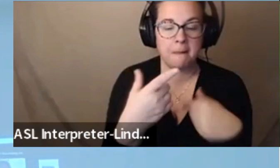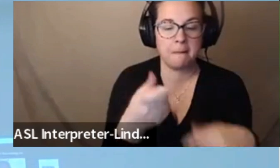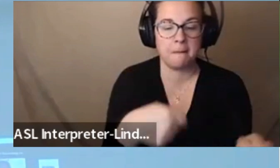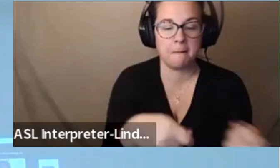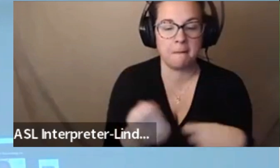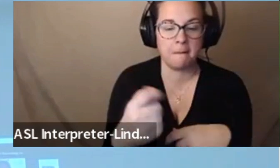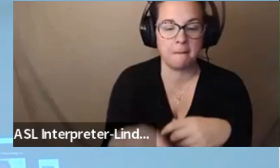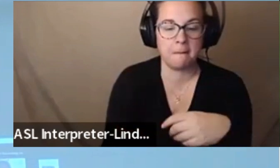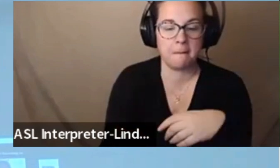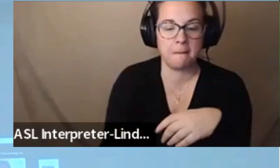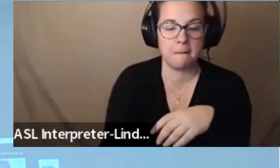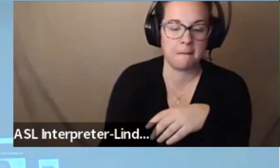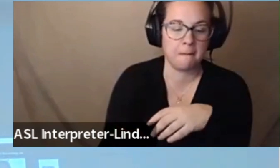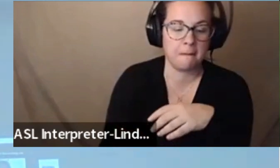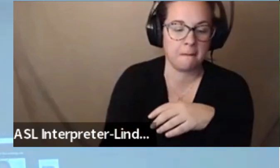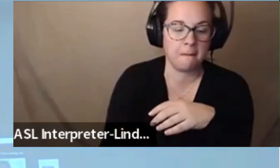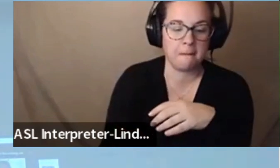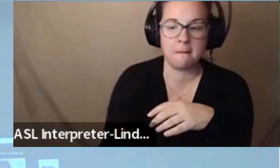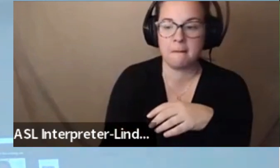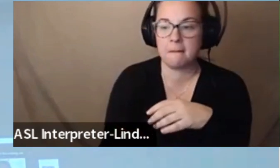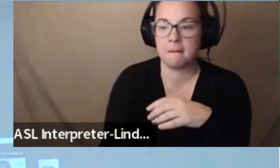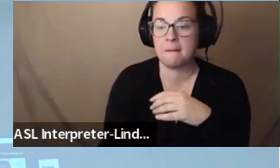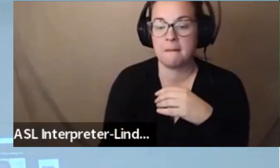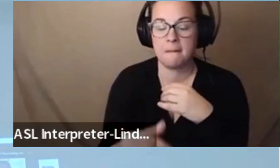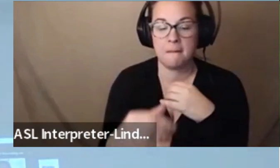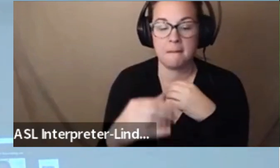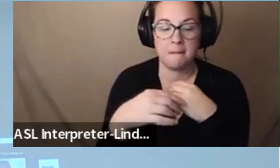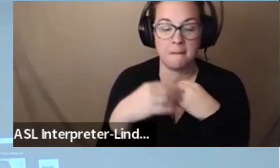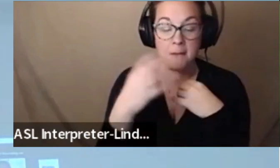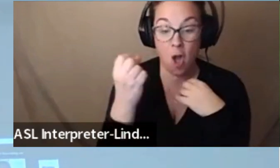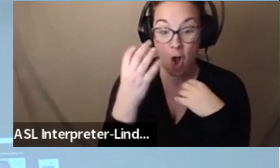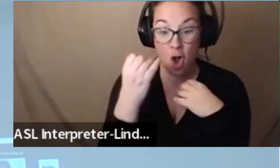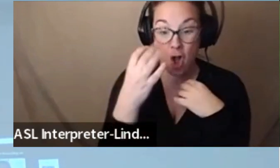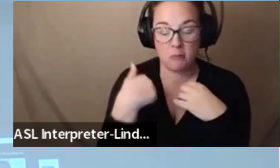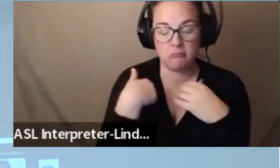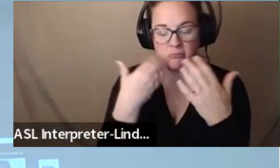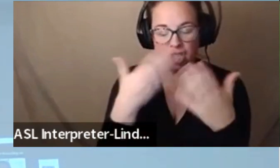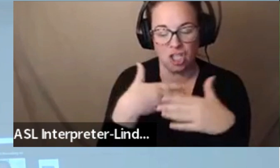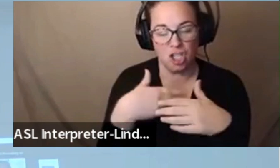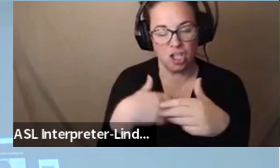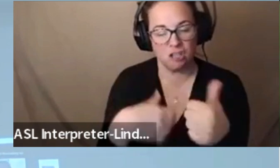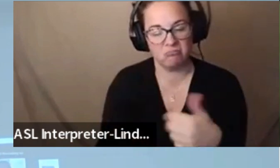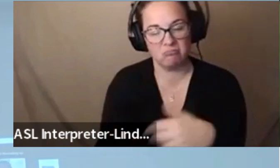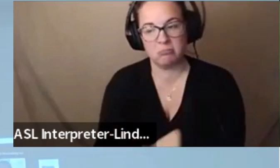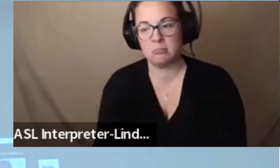if I'm in Hong Kong, I'm very dark.